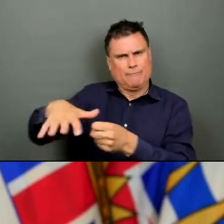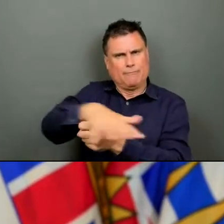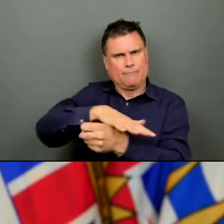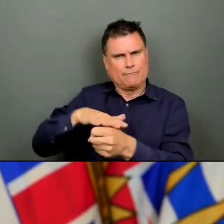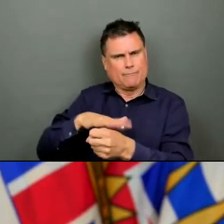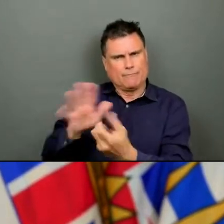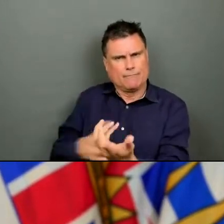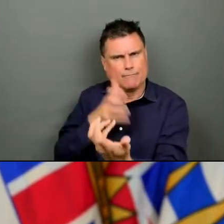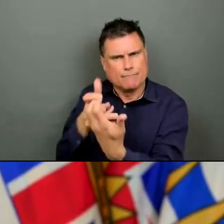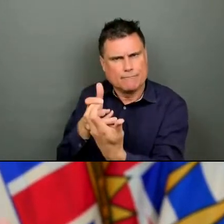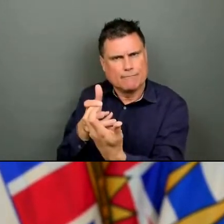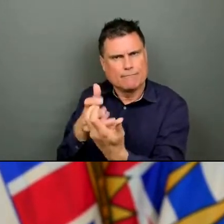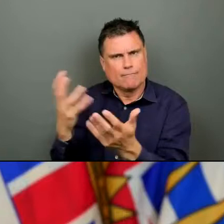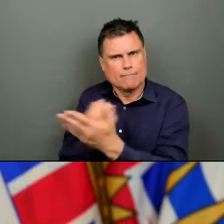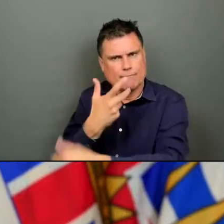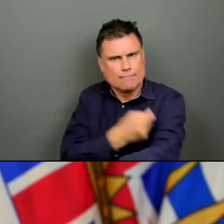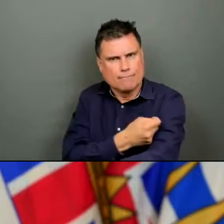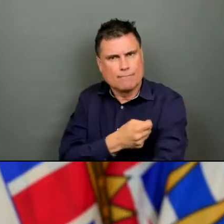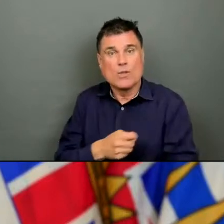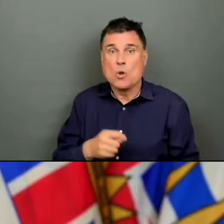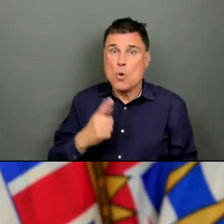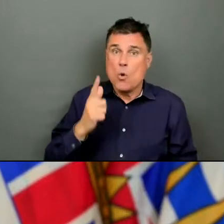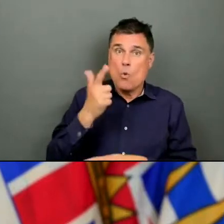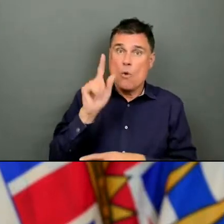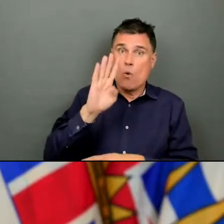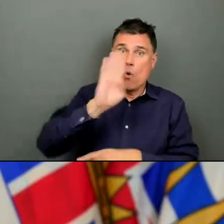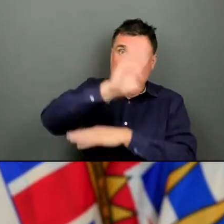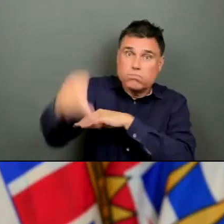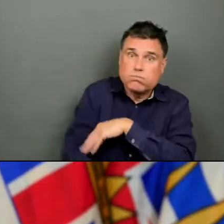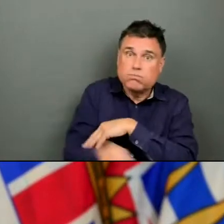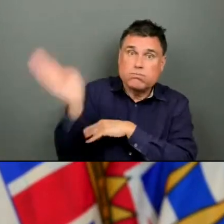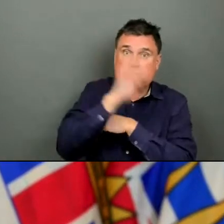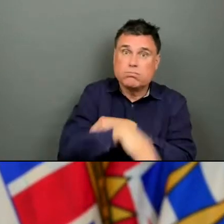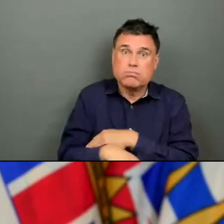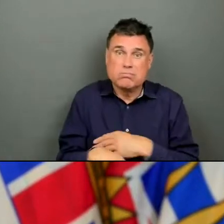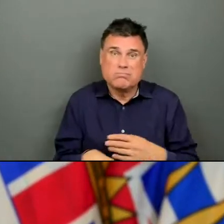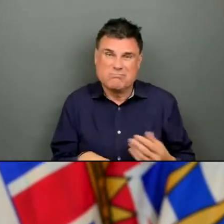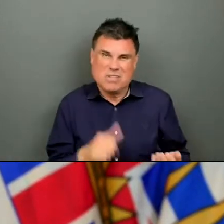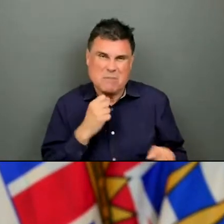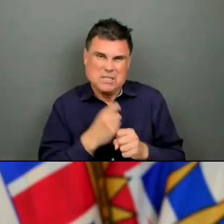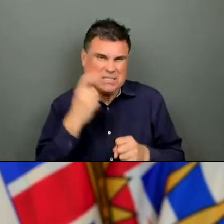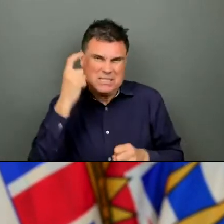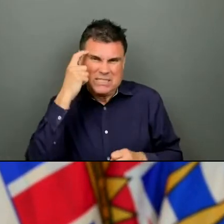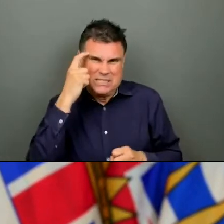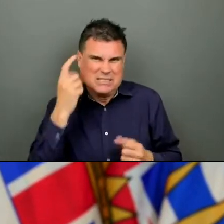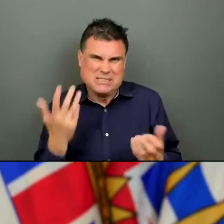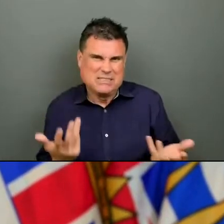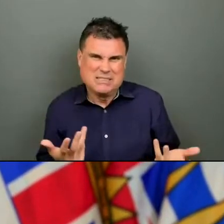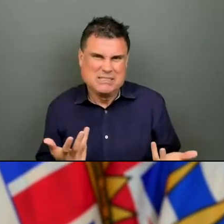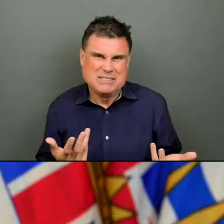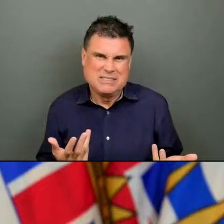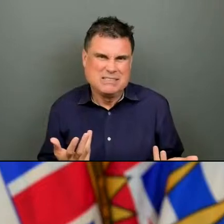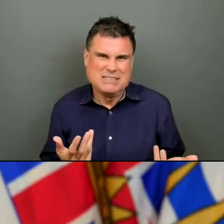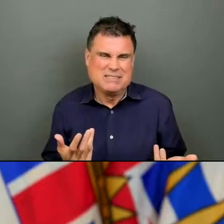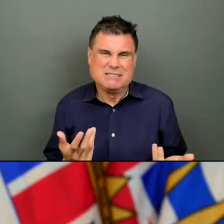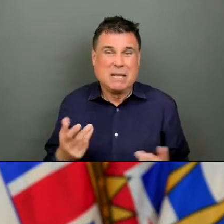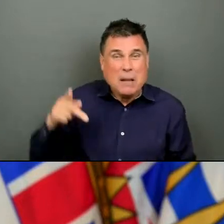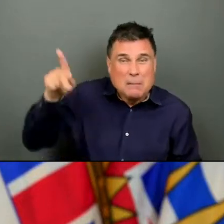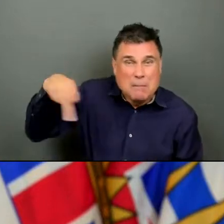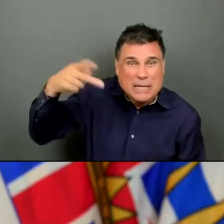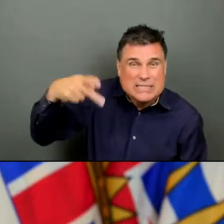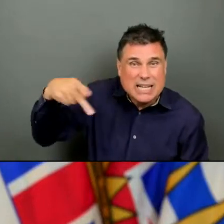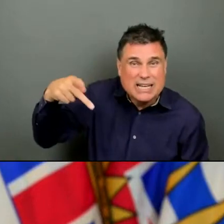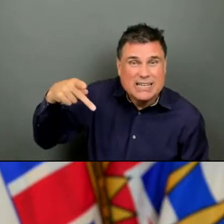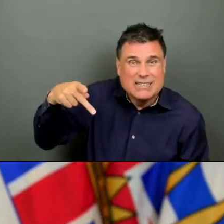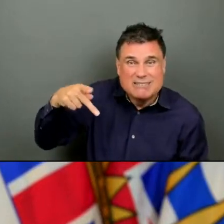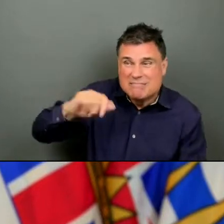a in Penticton to do a 24-hour clinic. It may make more sense to do a clinic at the farmer's market